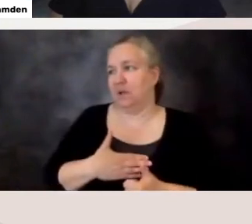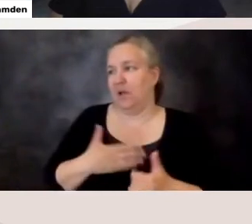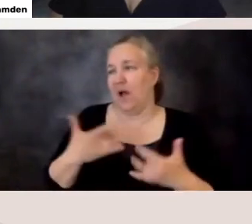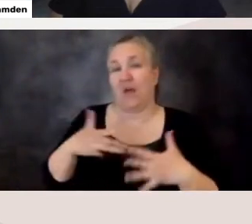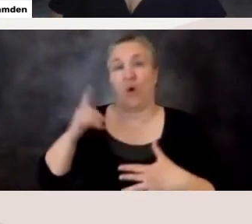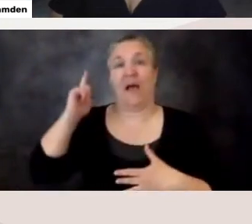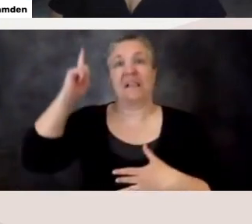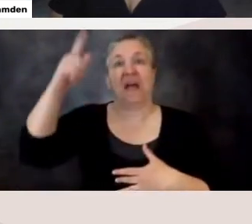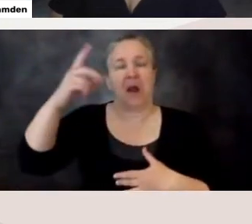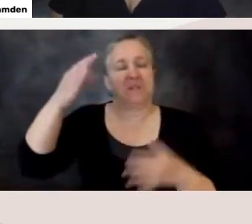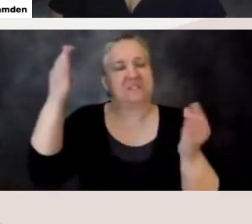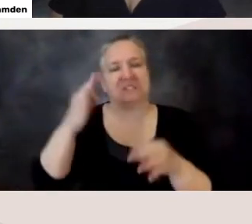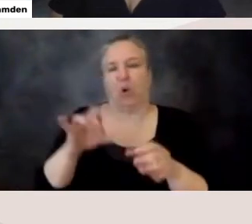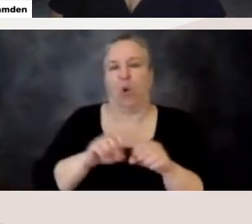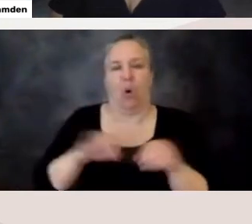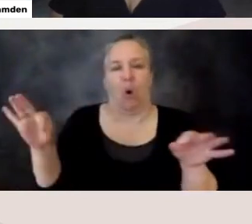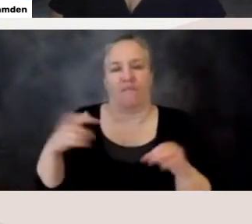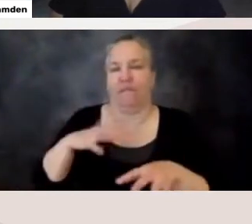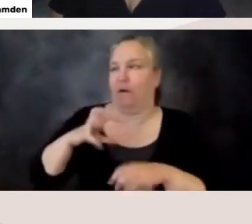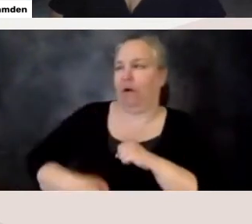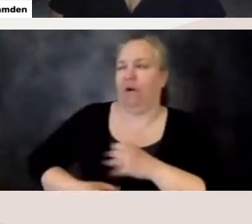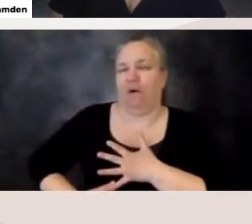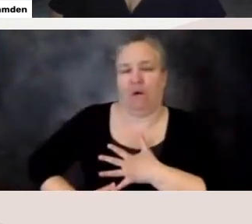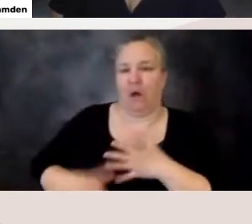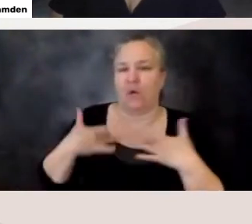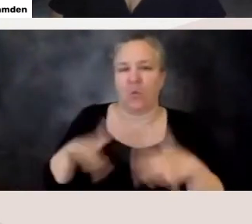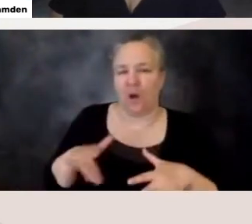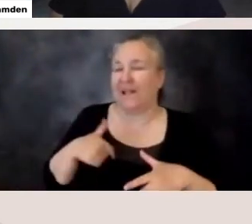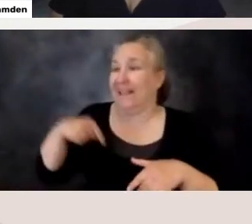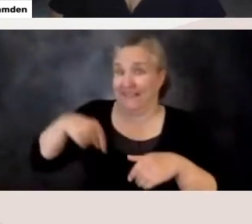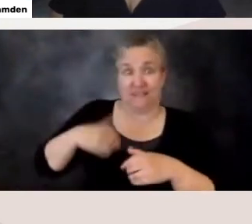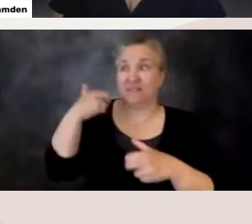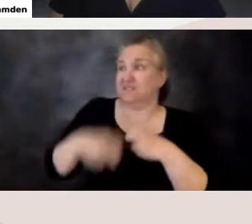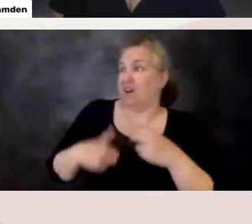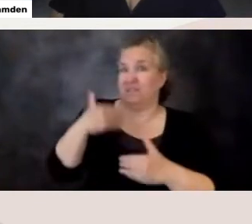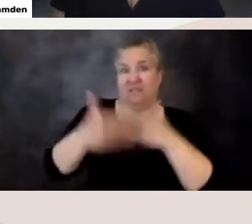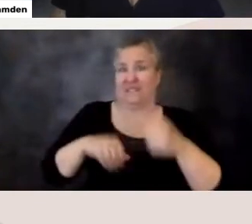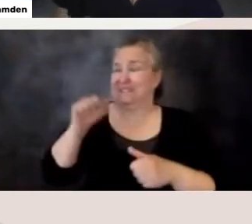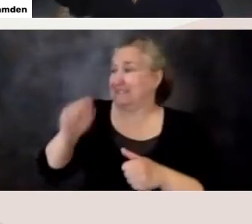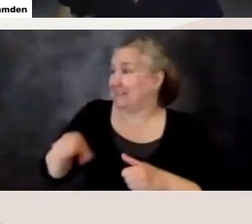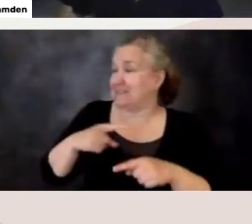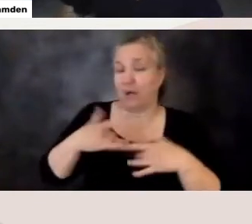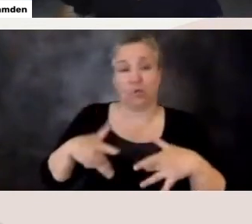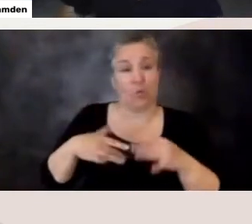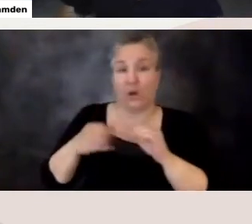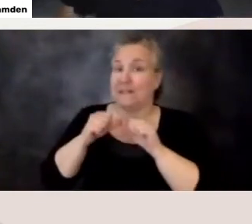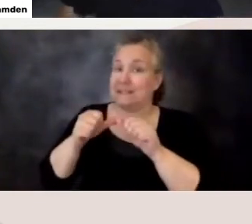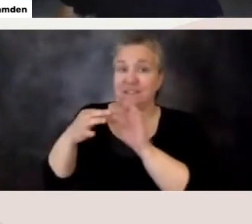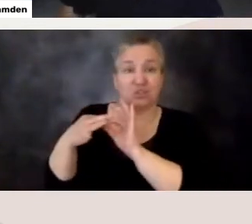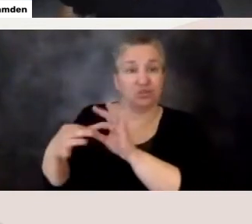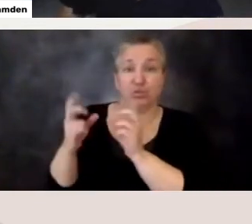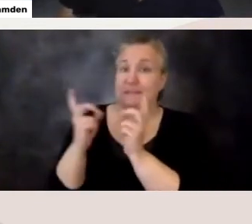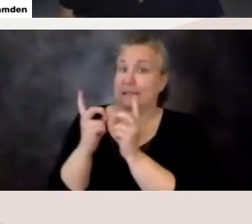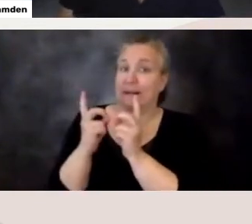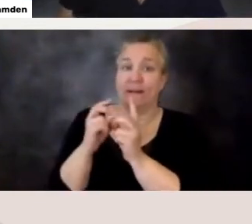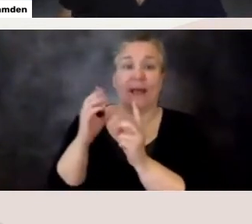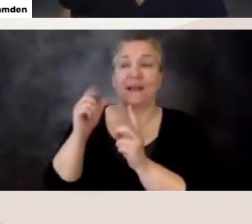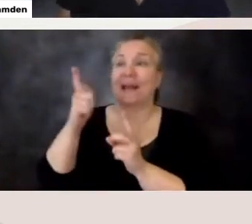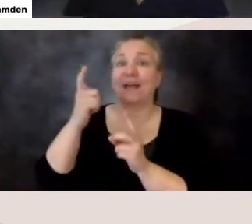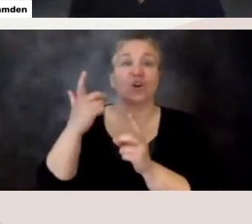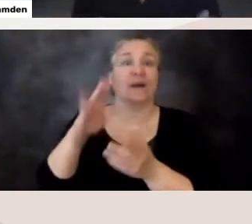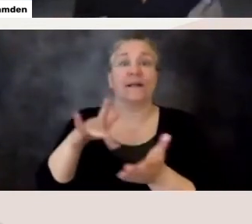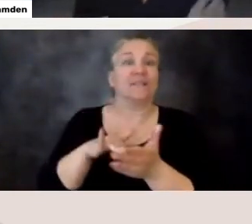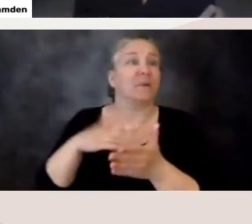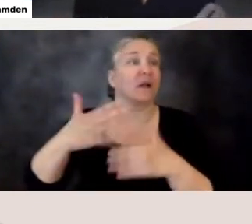later. Like, this is going to be really hard, I know it is, and I don't want to continue this relationship and just leave later in the middle